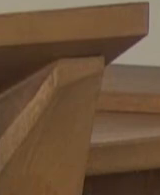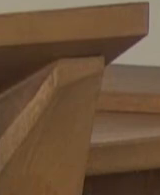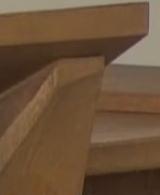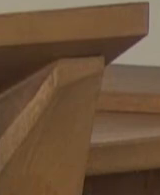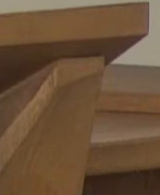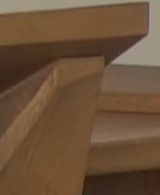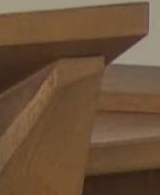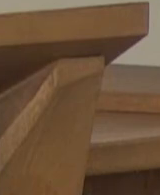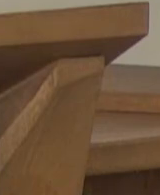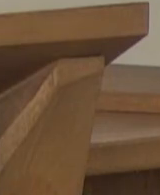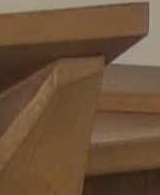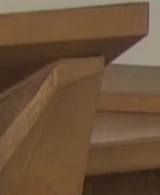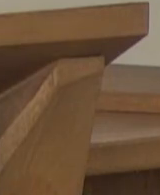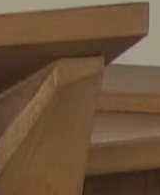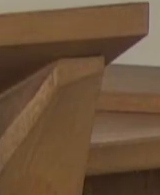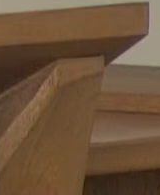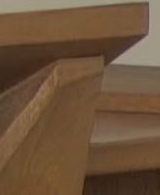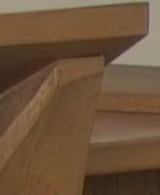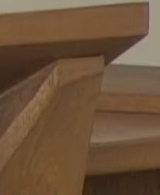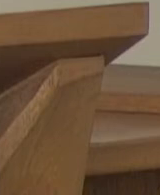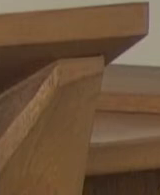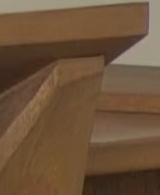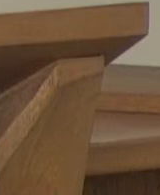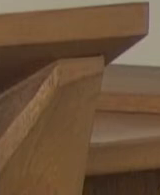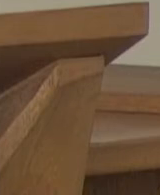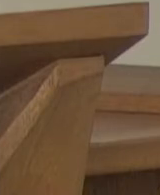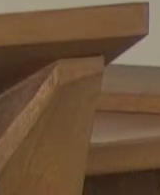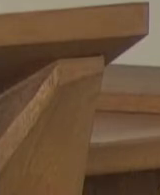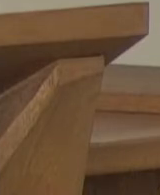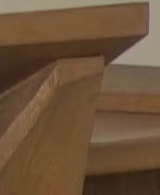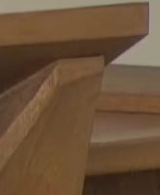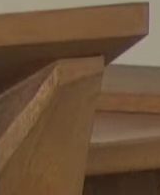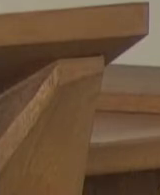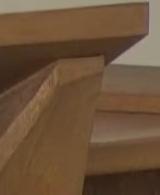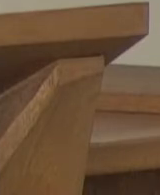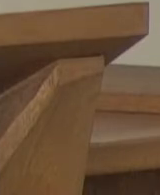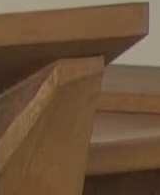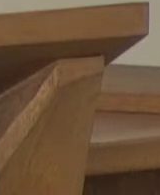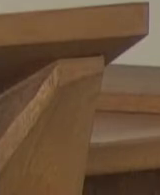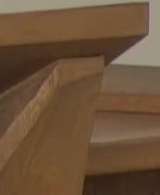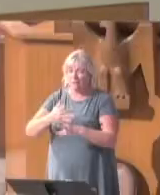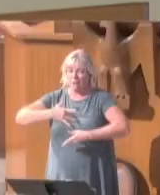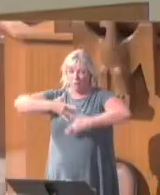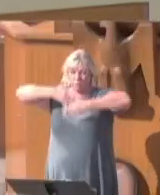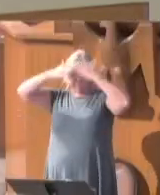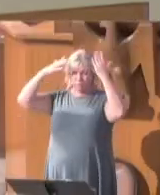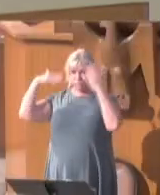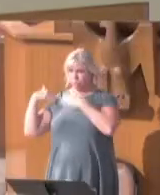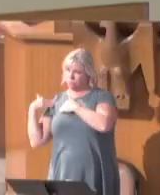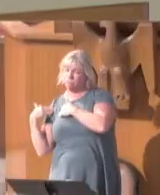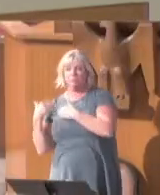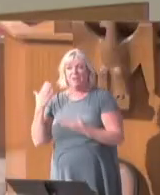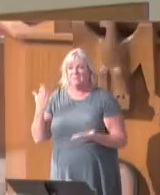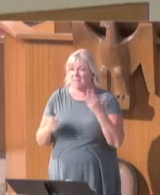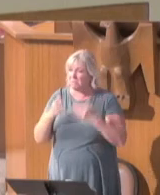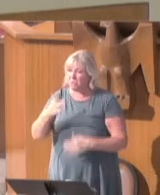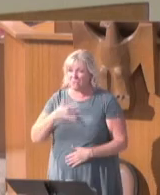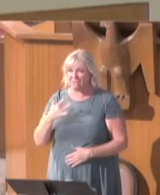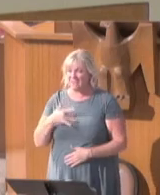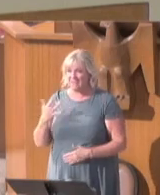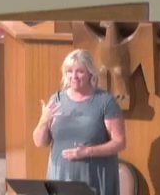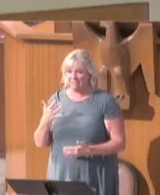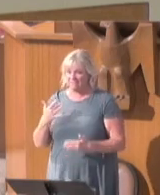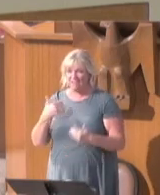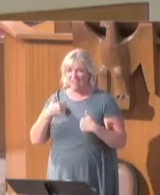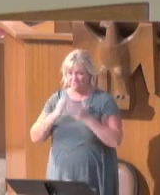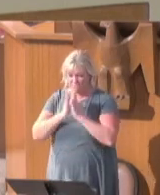flowers. You may be weary. Maybe the world weighs heavy on you. You might feel you don't have a prayer